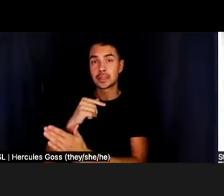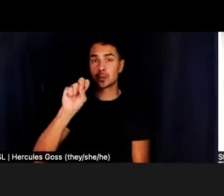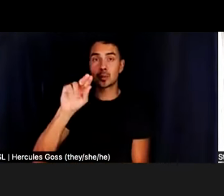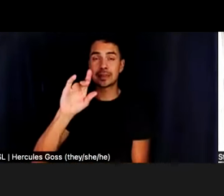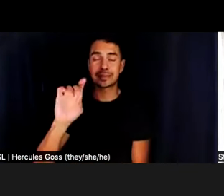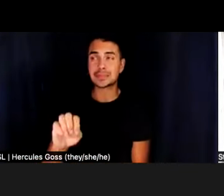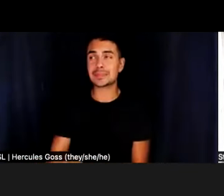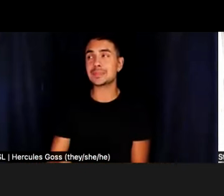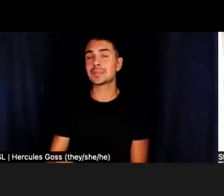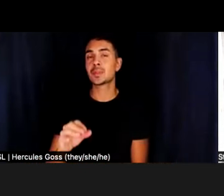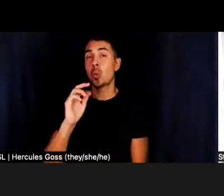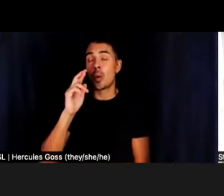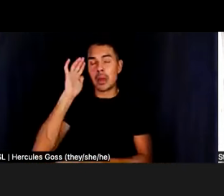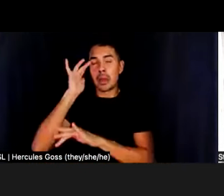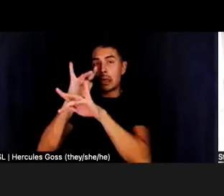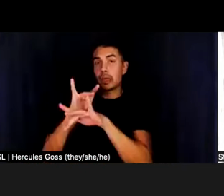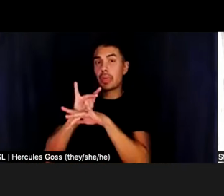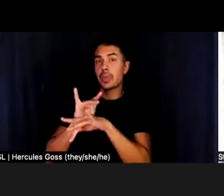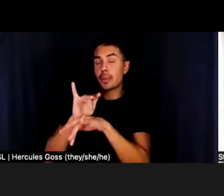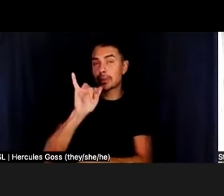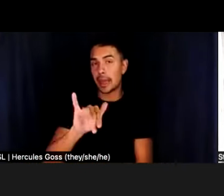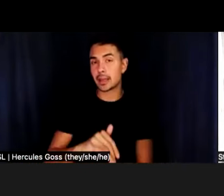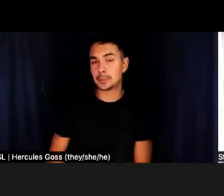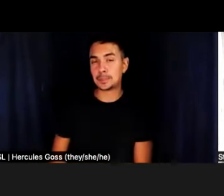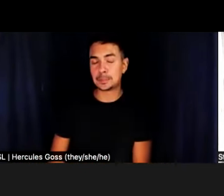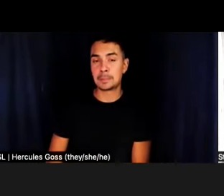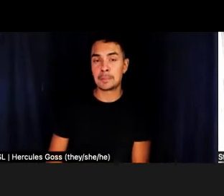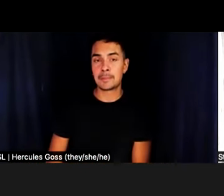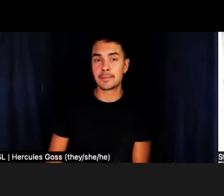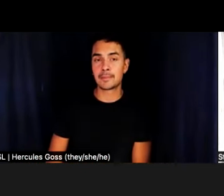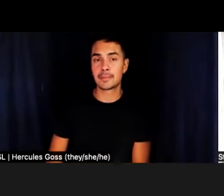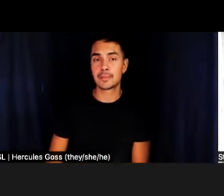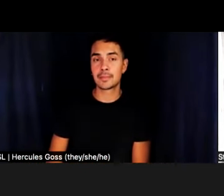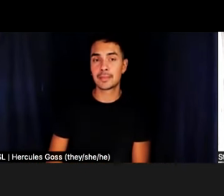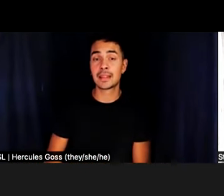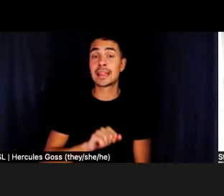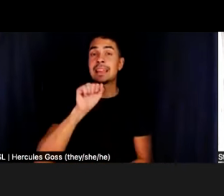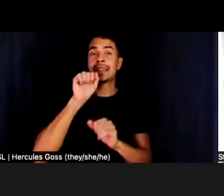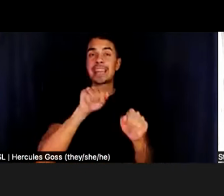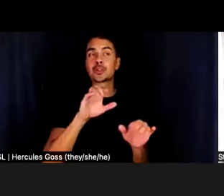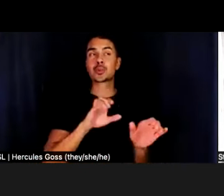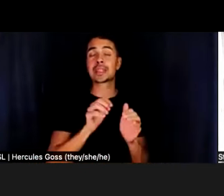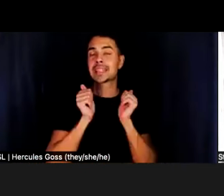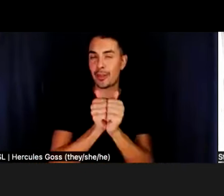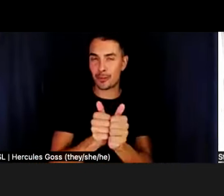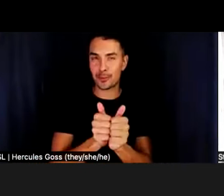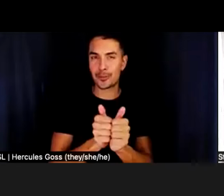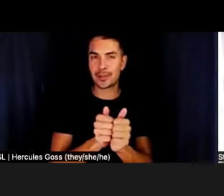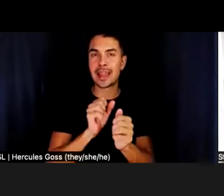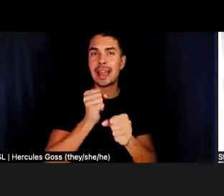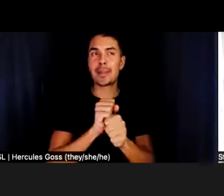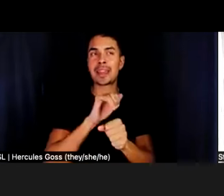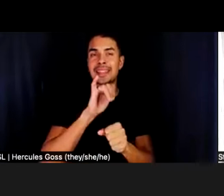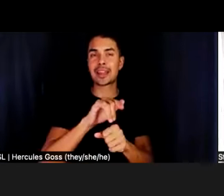someone who might be suicidal, are you able to do it together? right? Are you able to make some of those calls